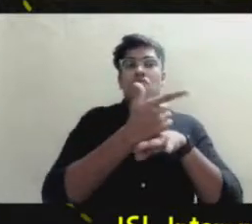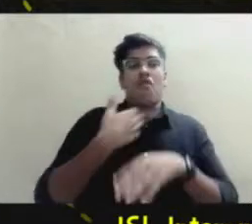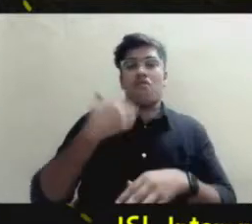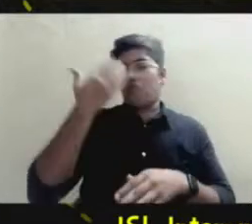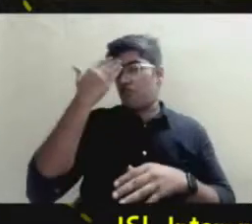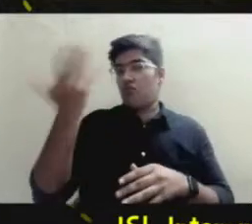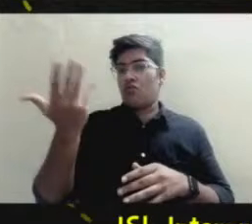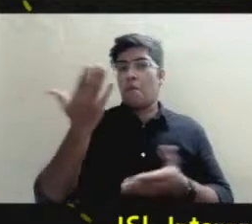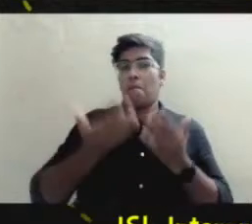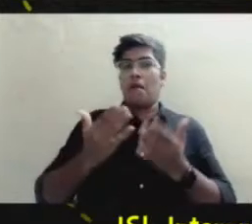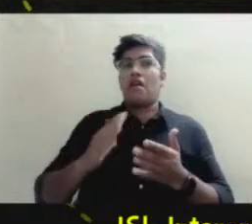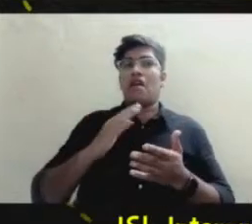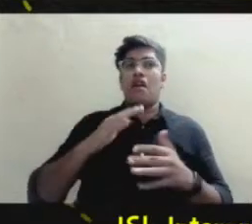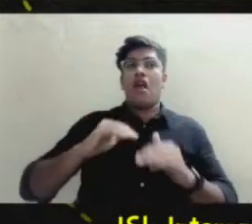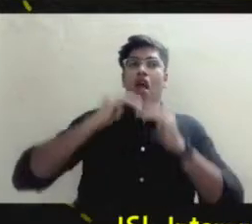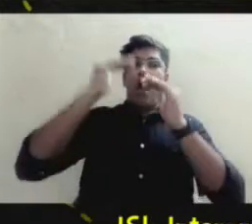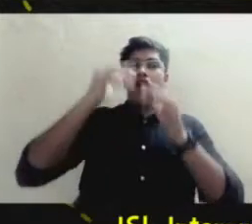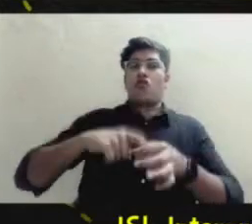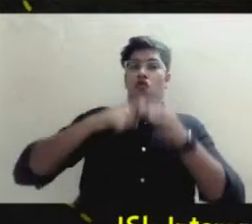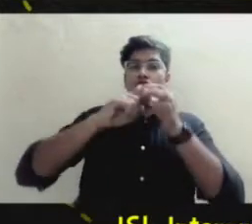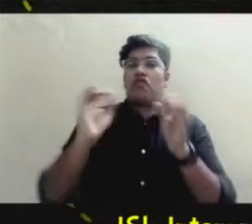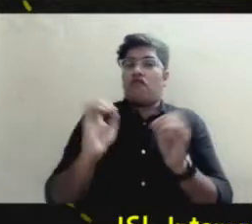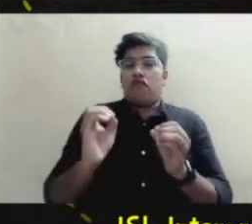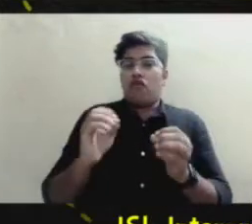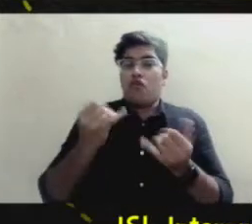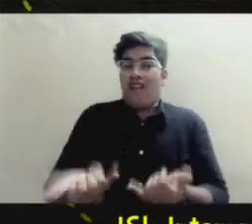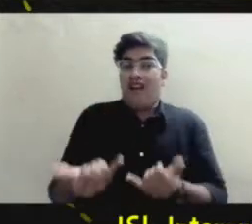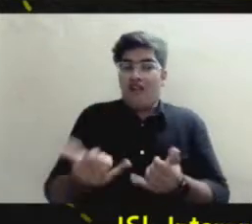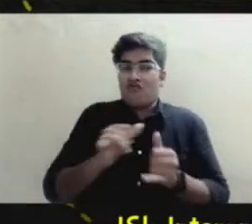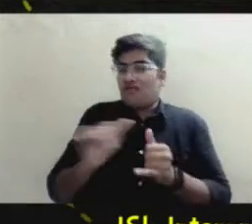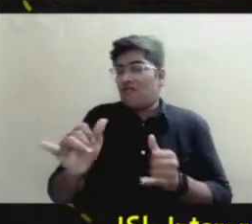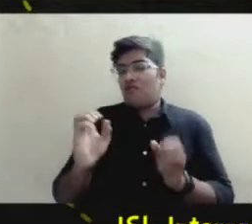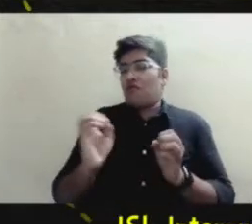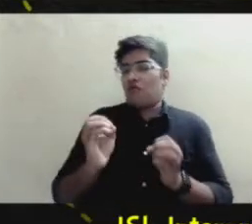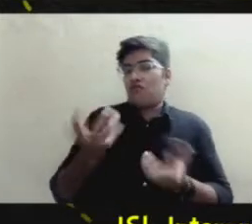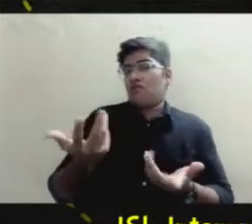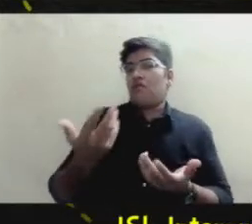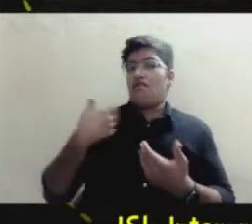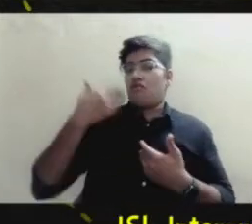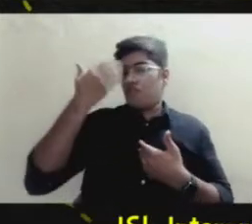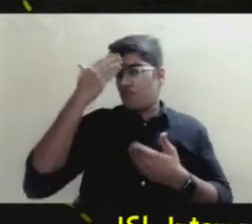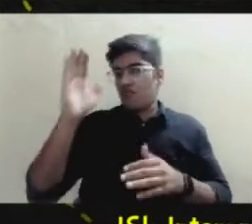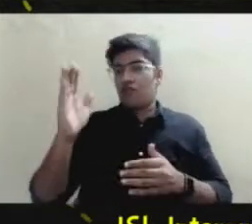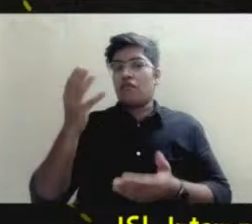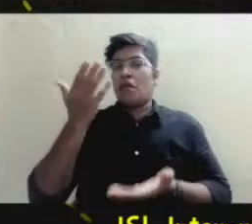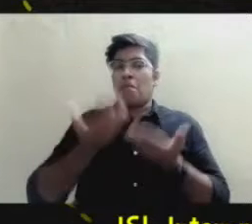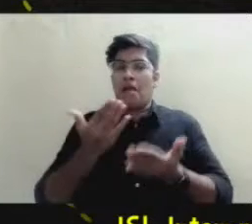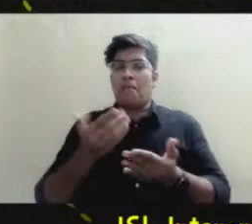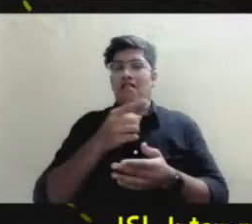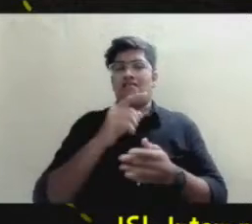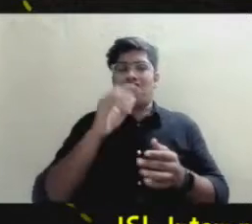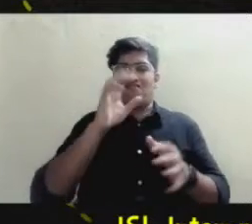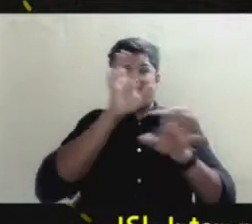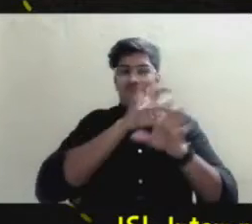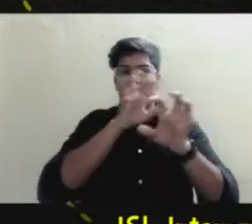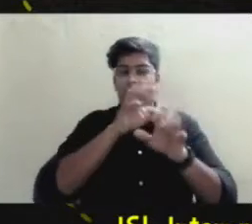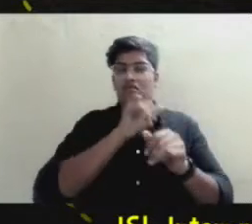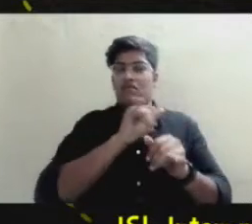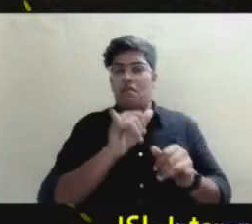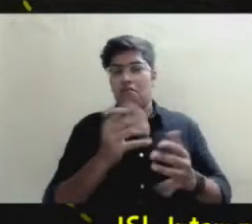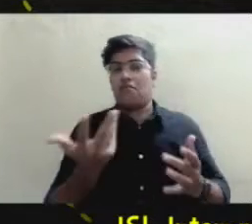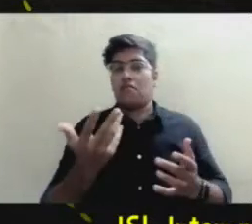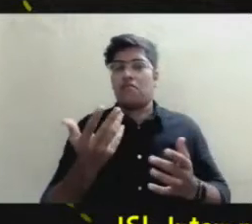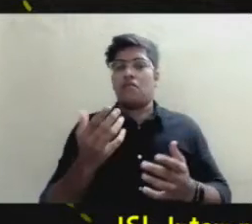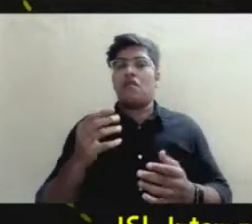wasn't as high definition as is possible now. So perhaps it will still remain grainy, but I think